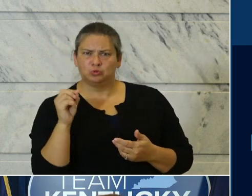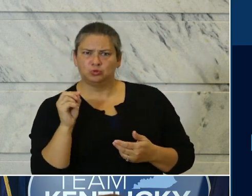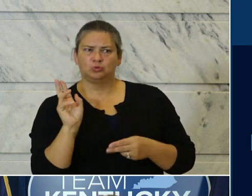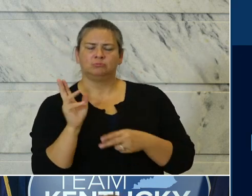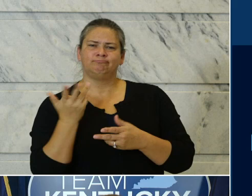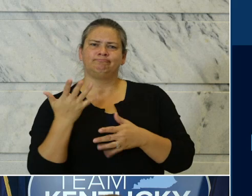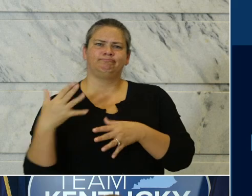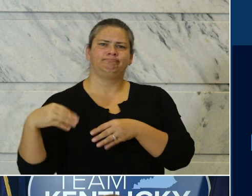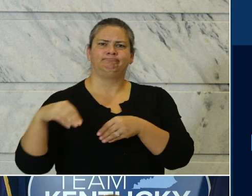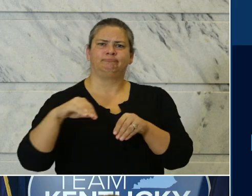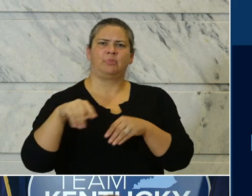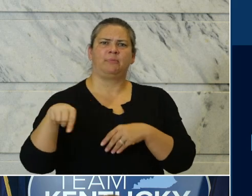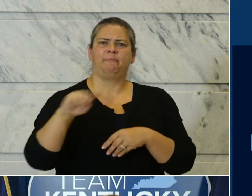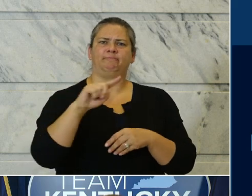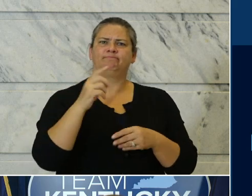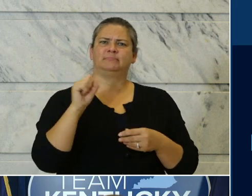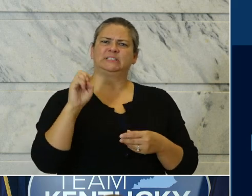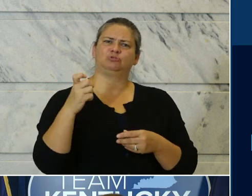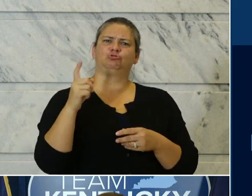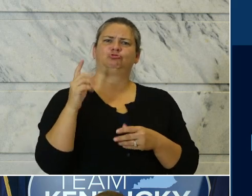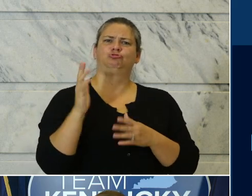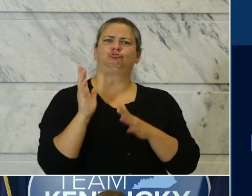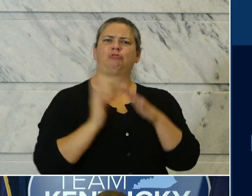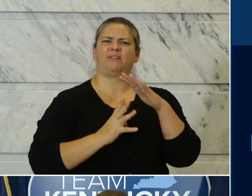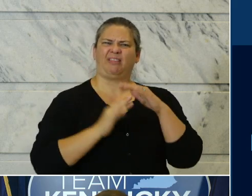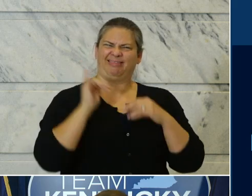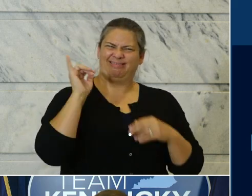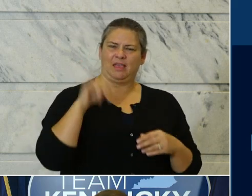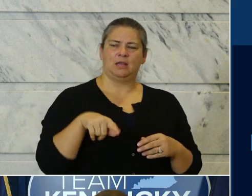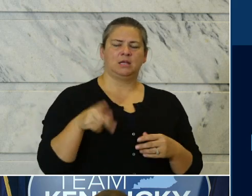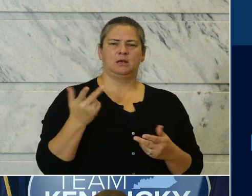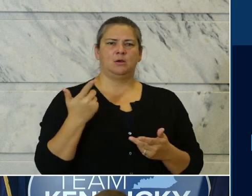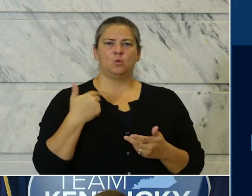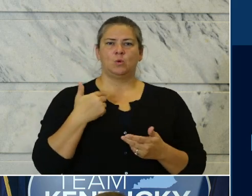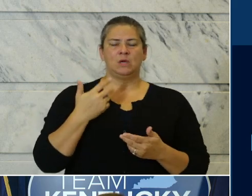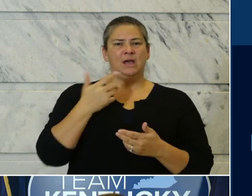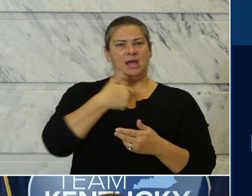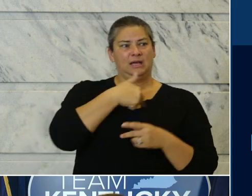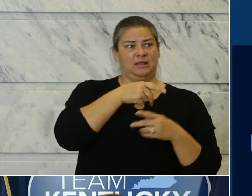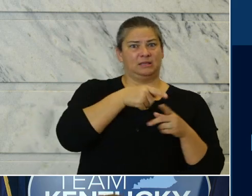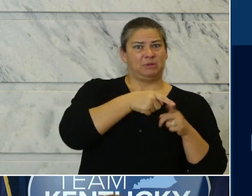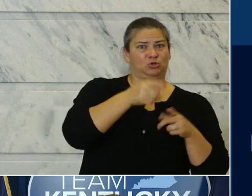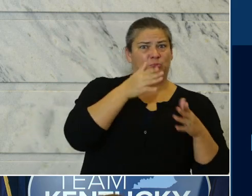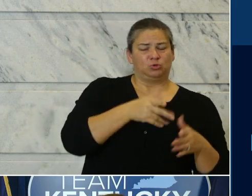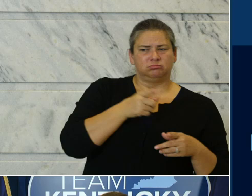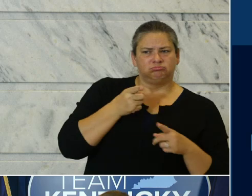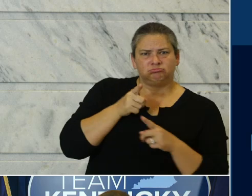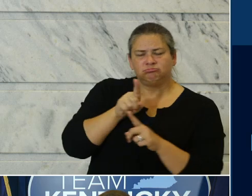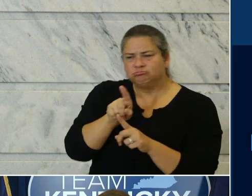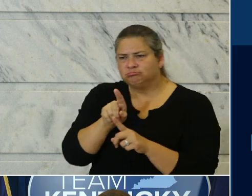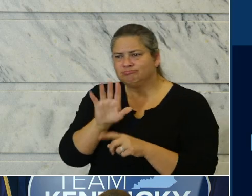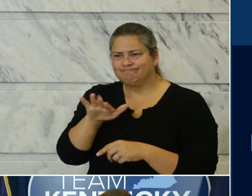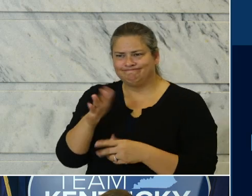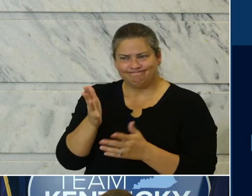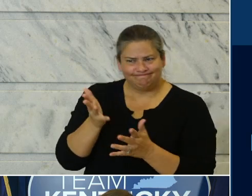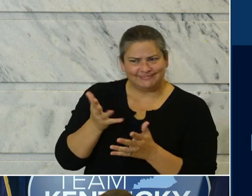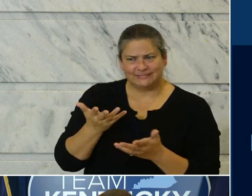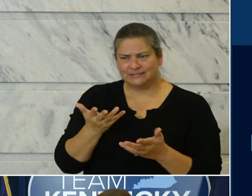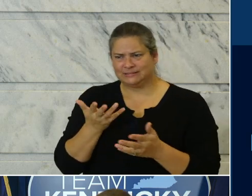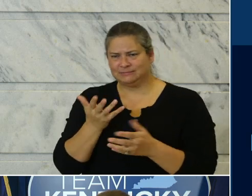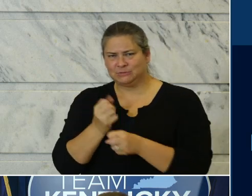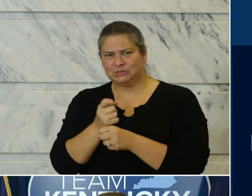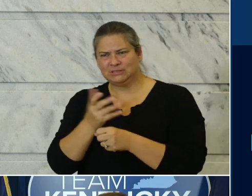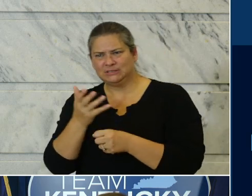training to make sure that we can step in and help that child. Remember, this is happening in every community